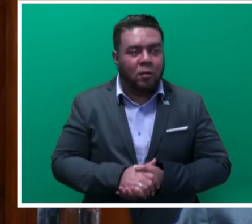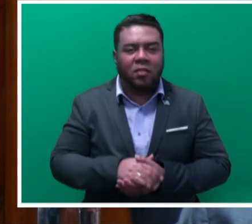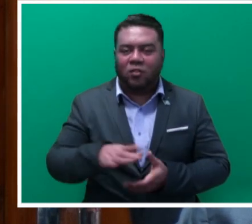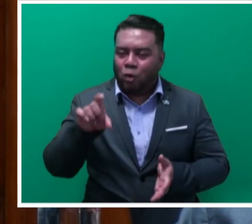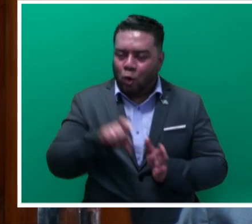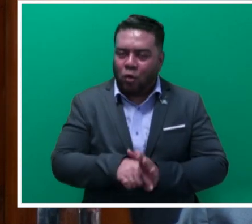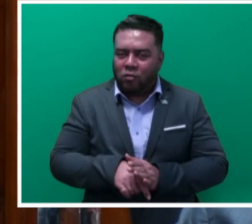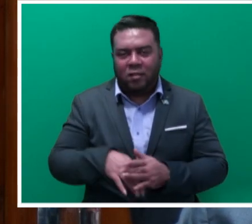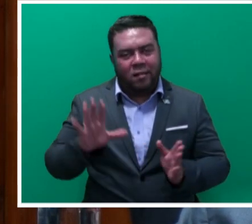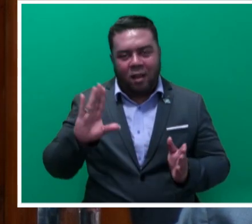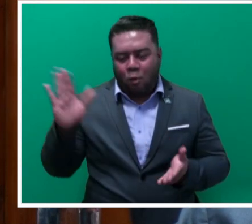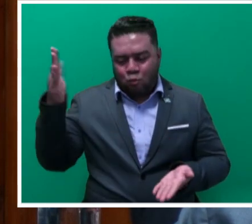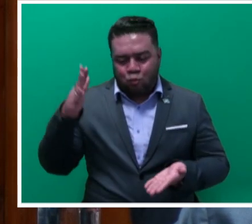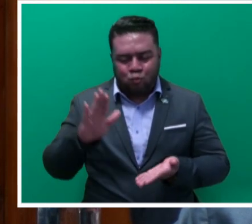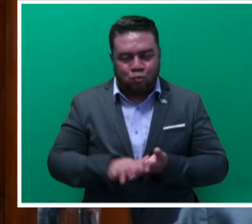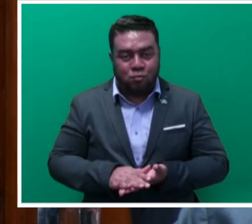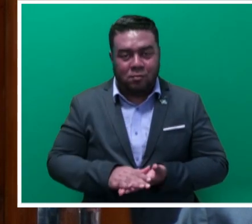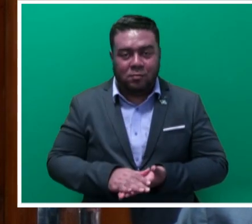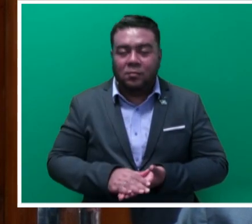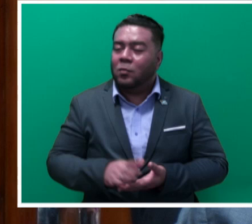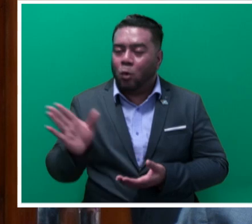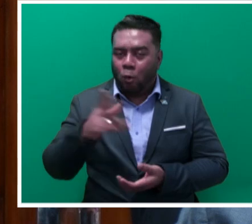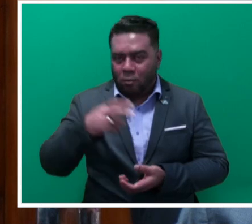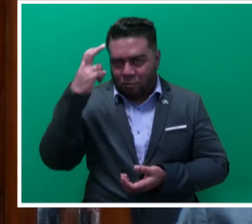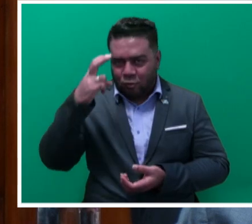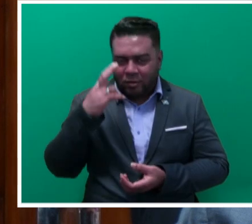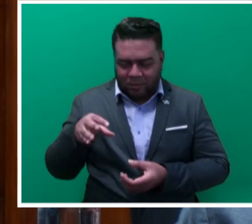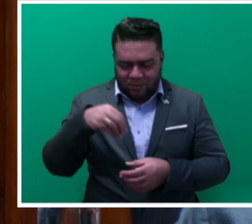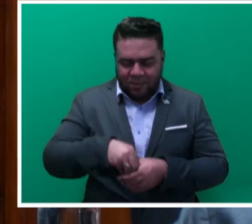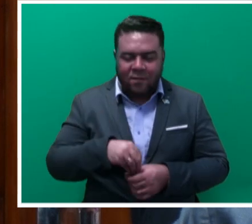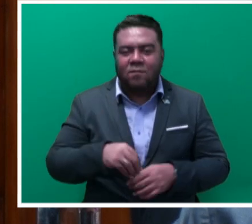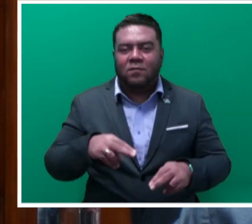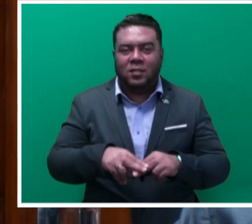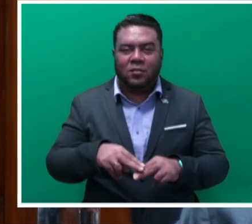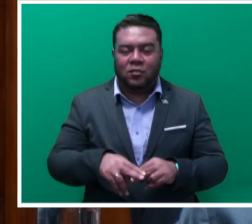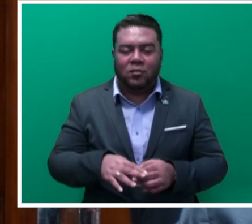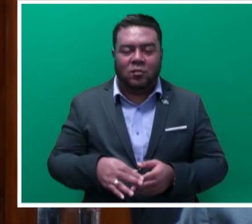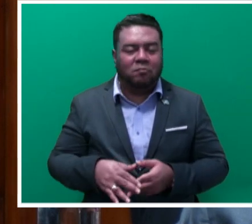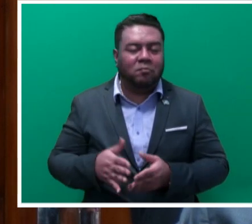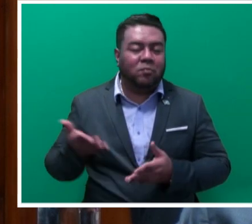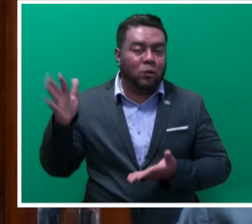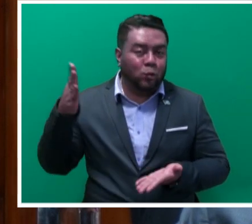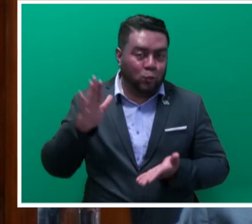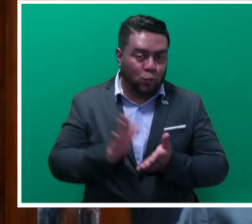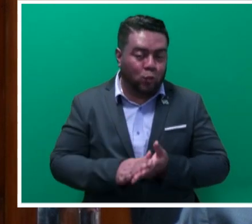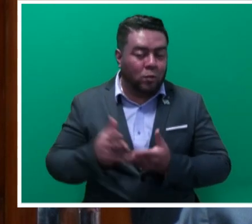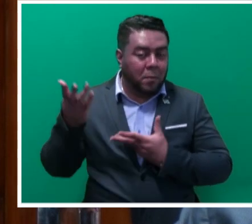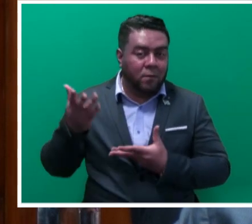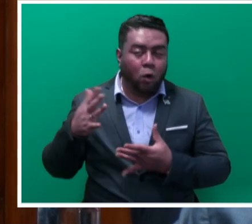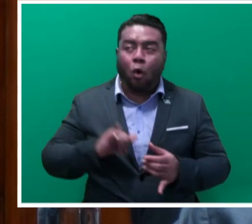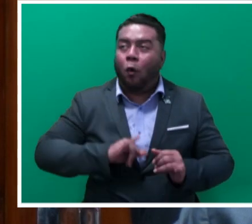eliminated. Pilots can now undergo all necessary training within the country, reducing the financial burden associated with overseas